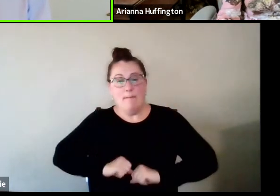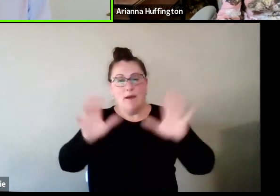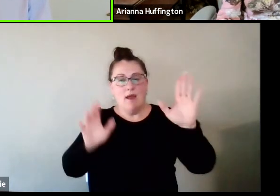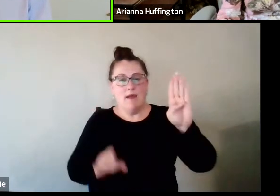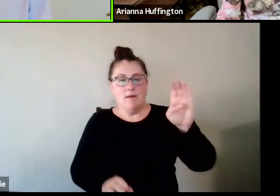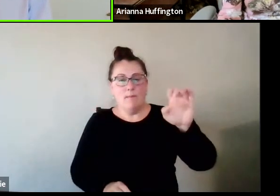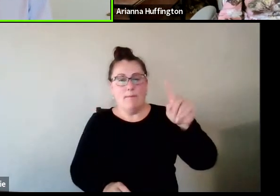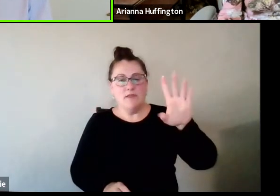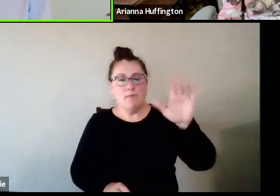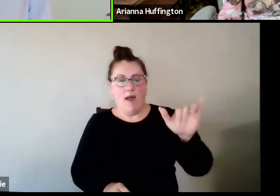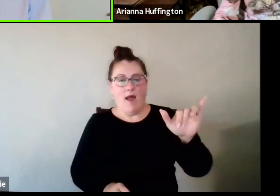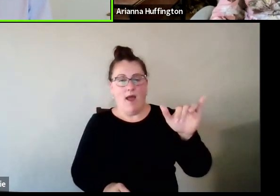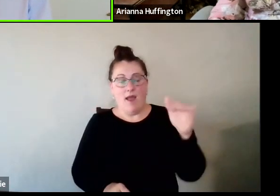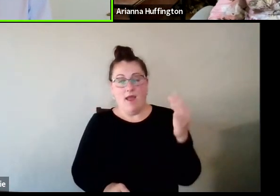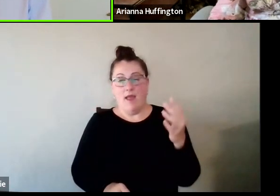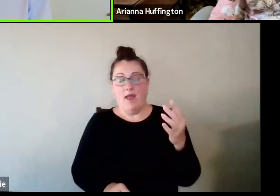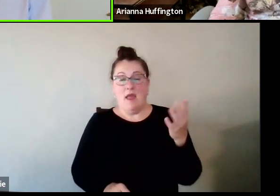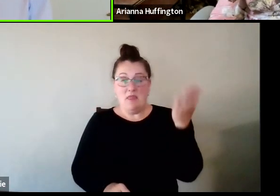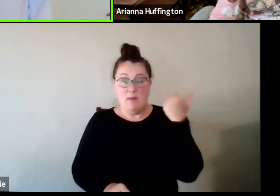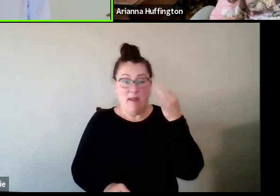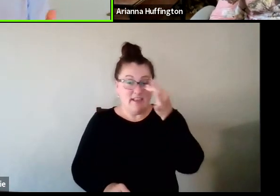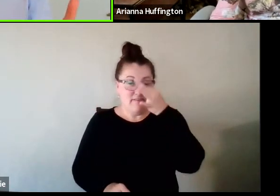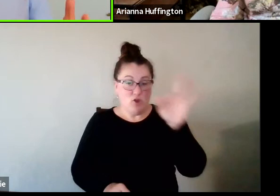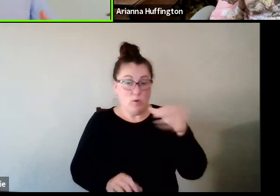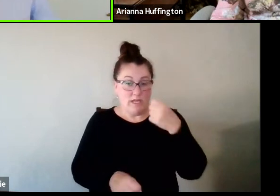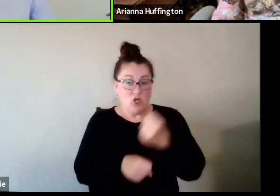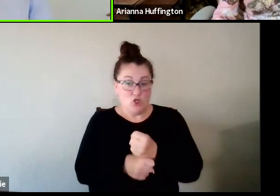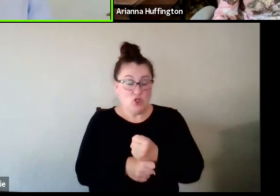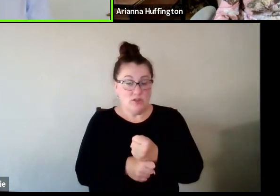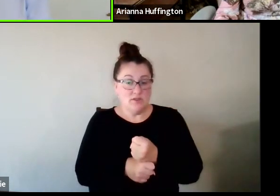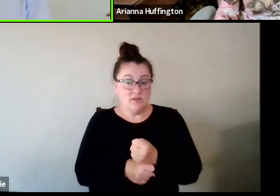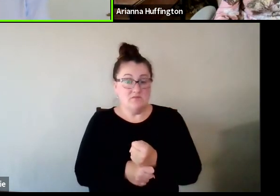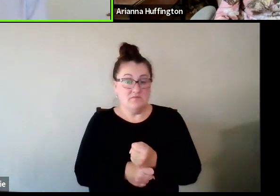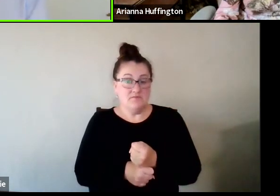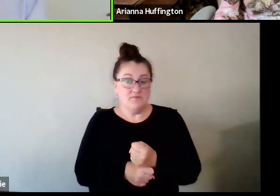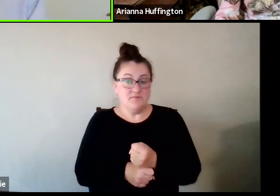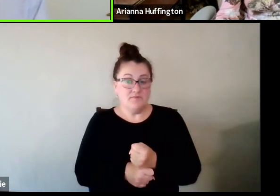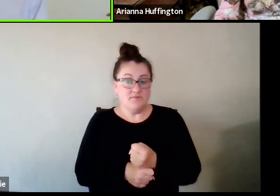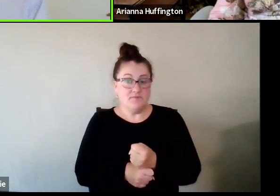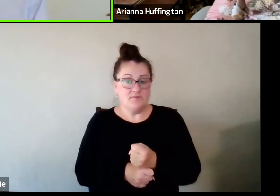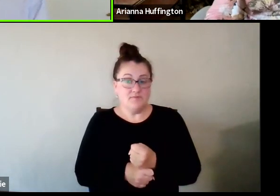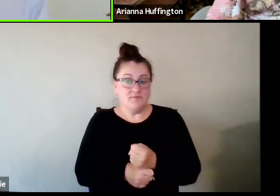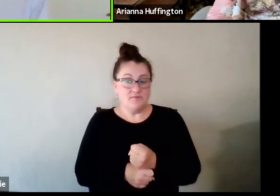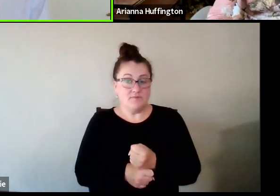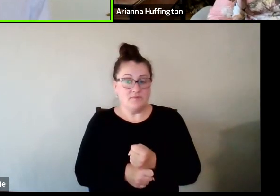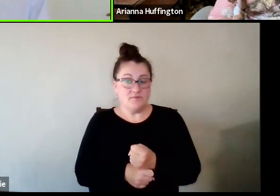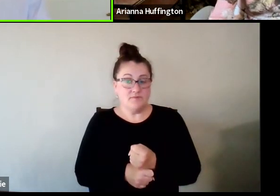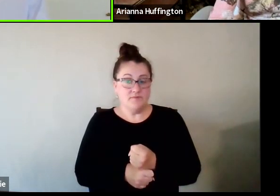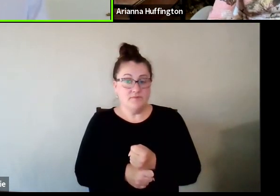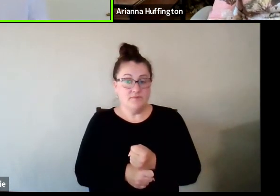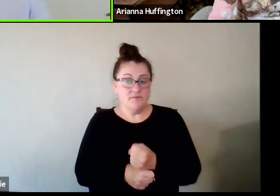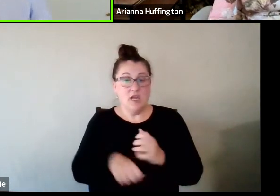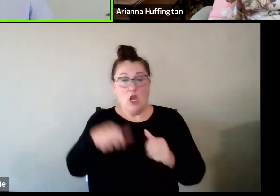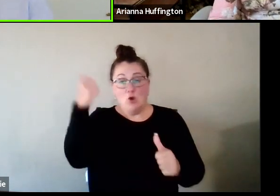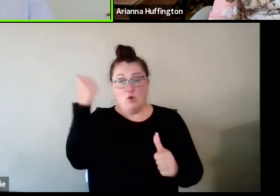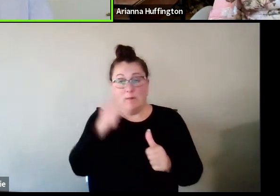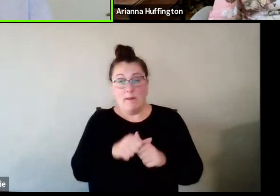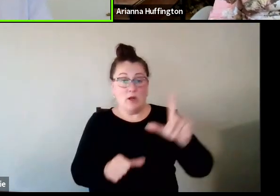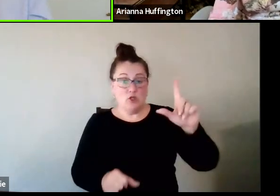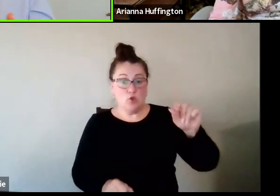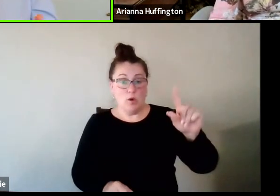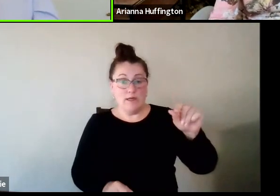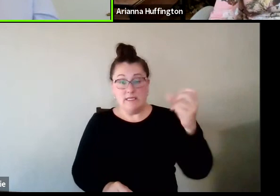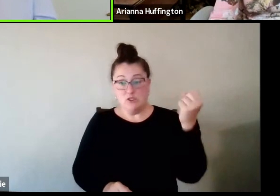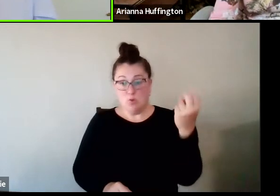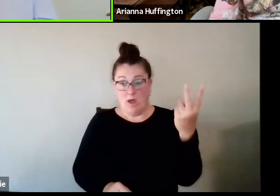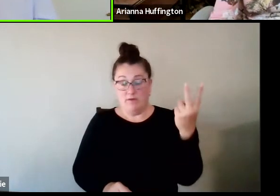certainly in the last few years. And, one day, and remember back in 2012,